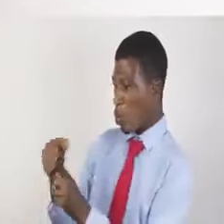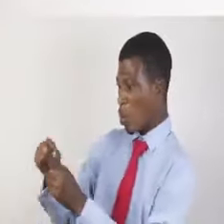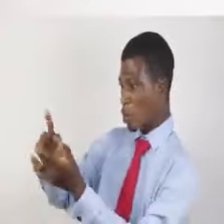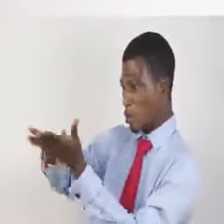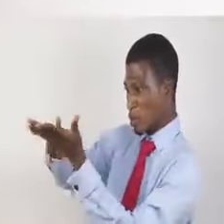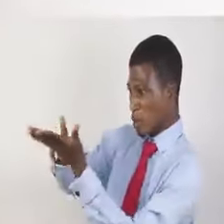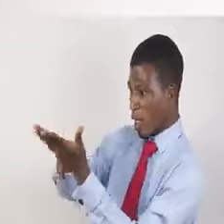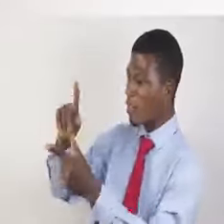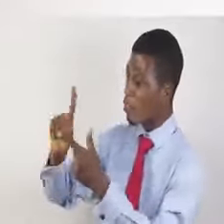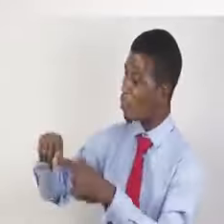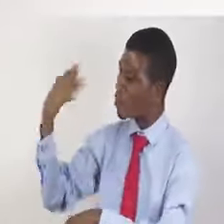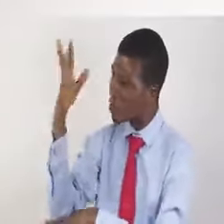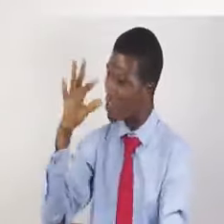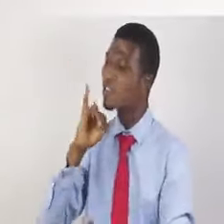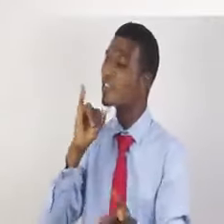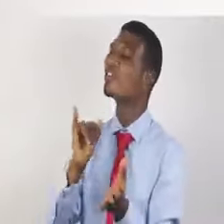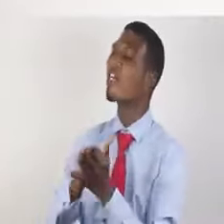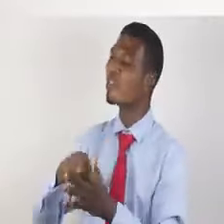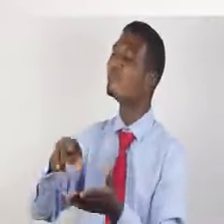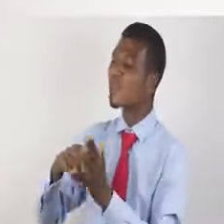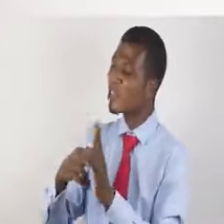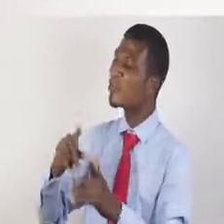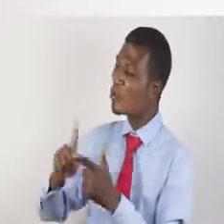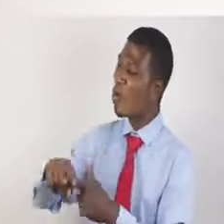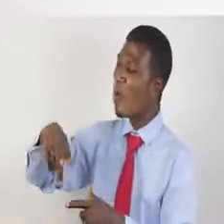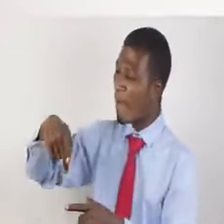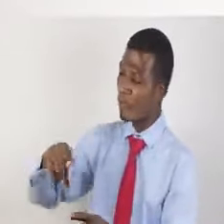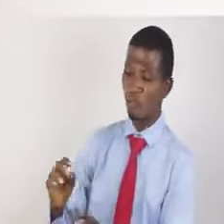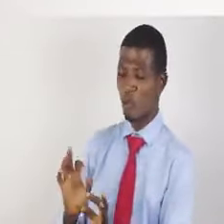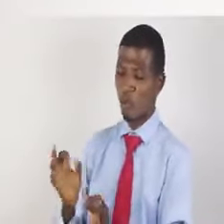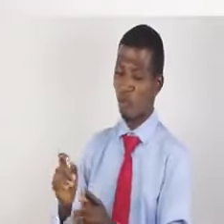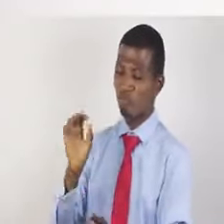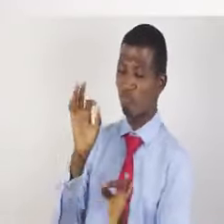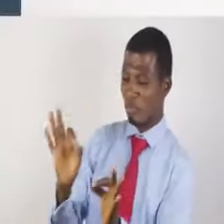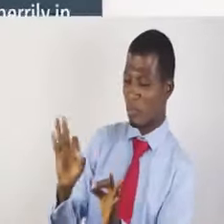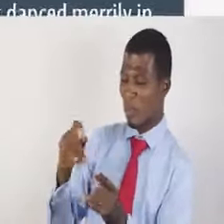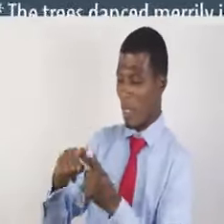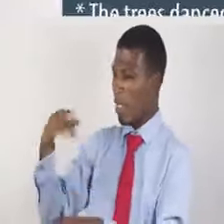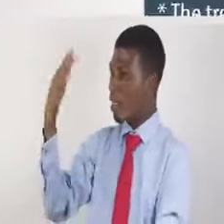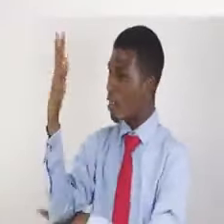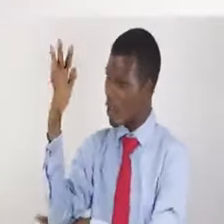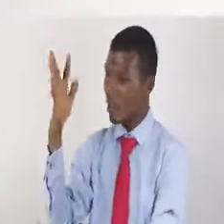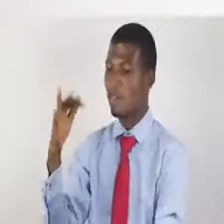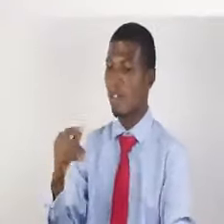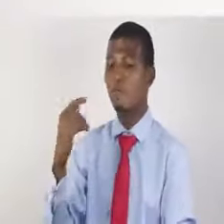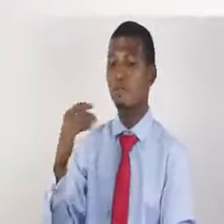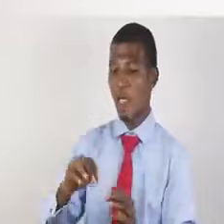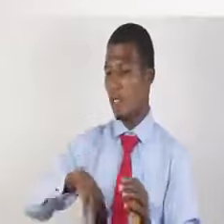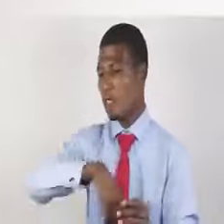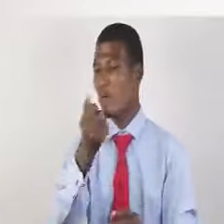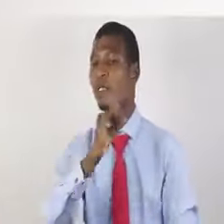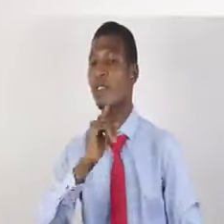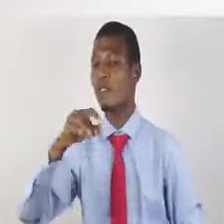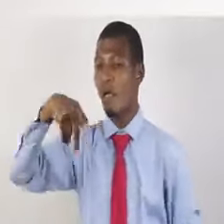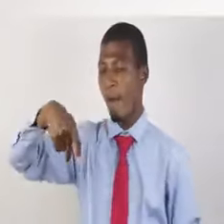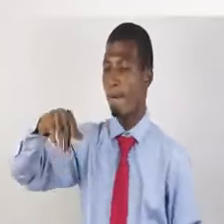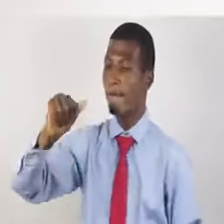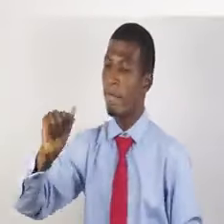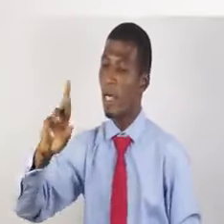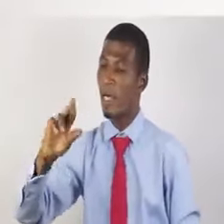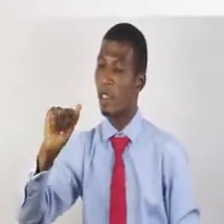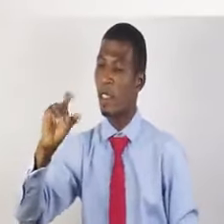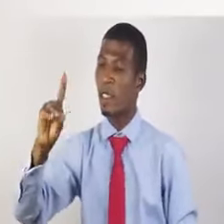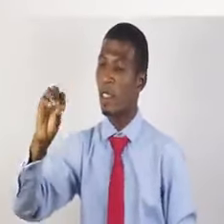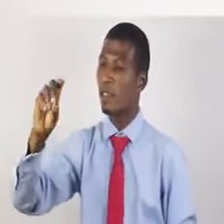for trees there is an attempt to personify the trees. Moving on, paradox. Now, what is